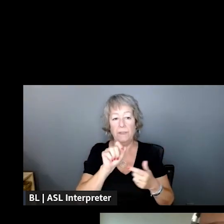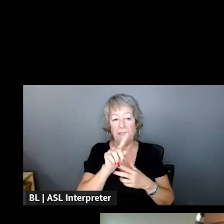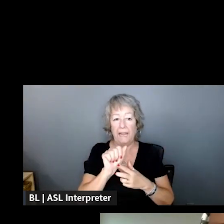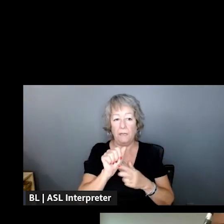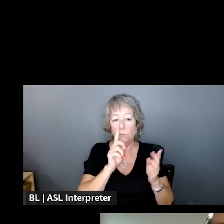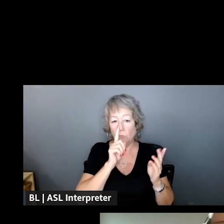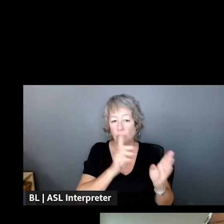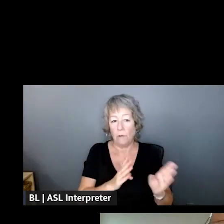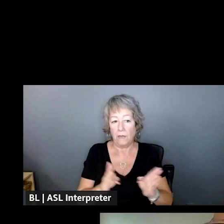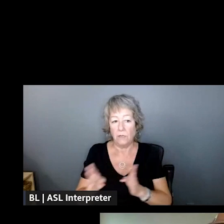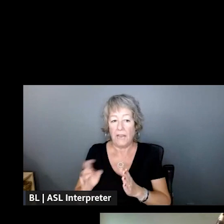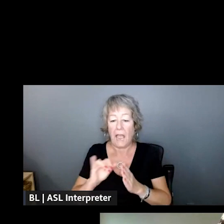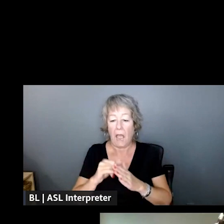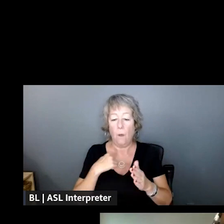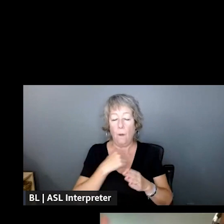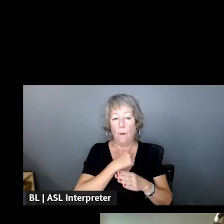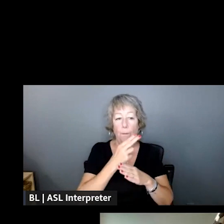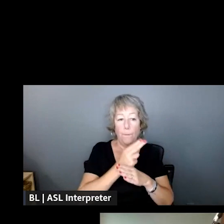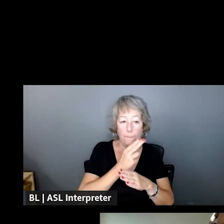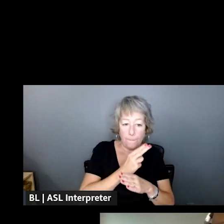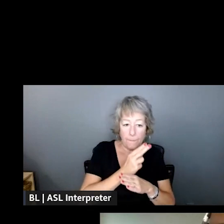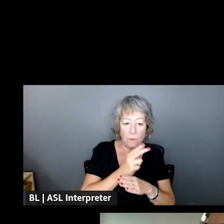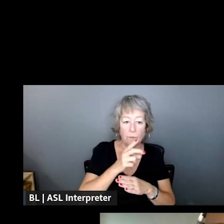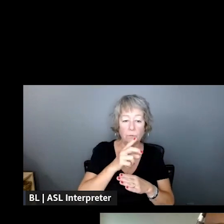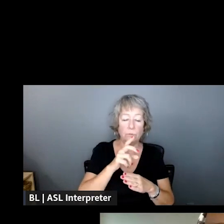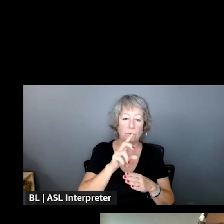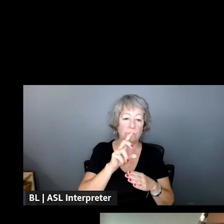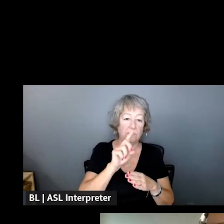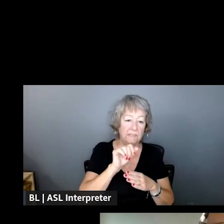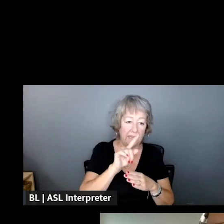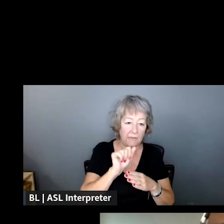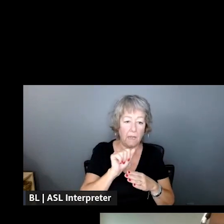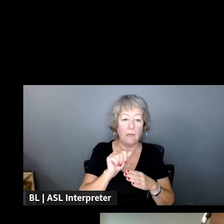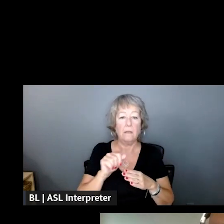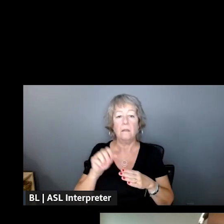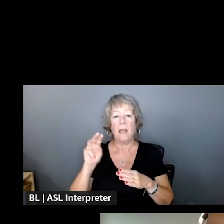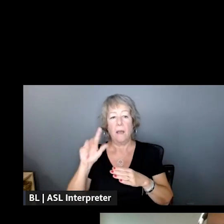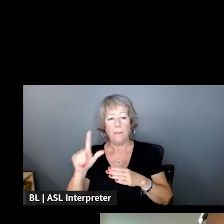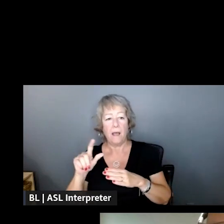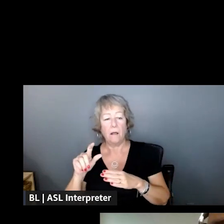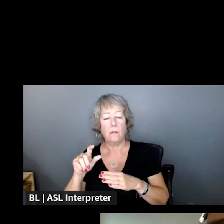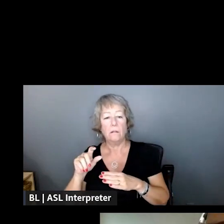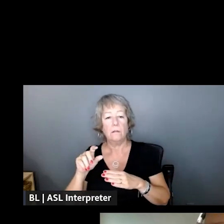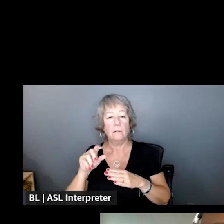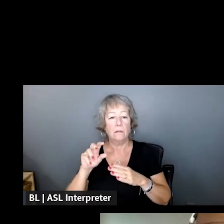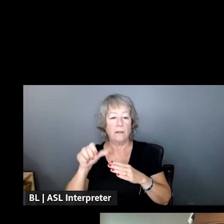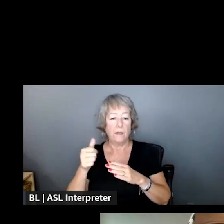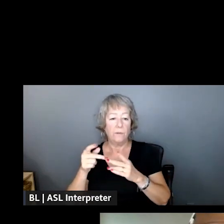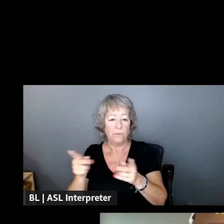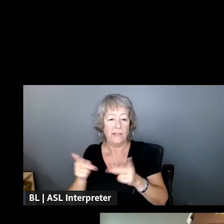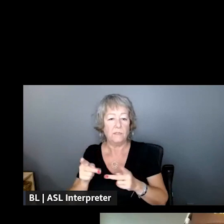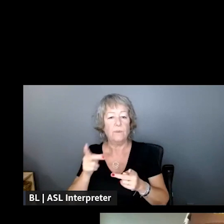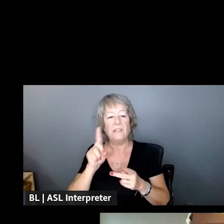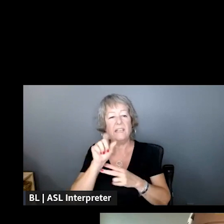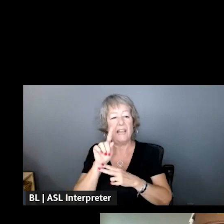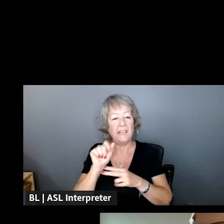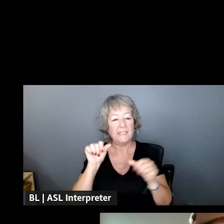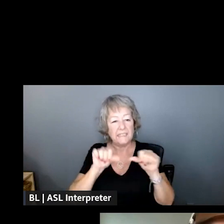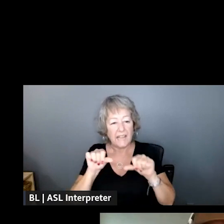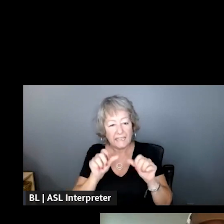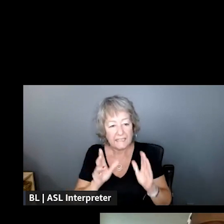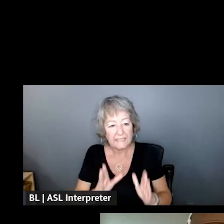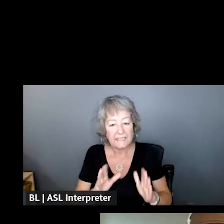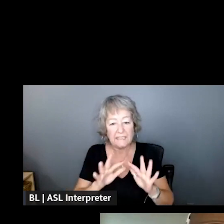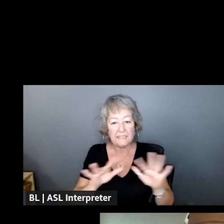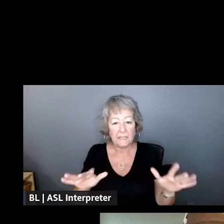how we use data. And ML is another area where we see a lot of data practitioners going to, with data scientists and things like that. So all